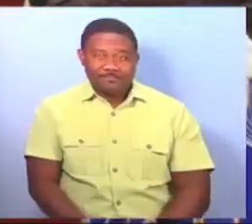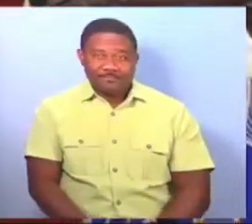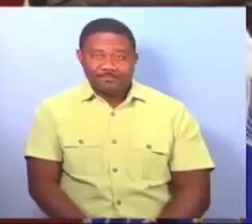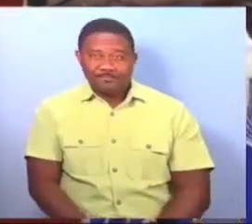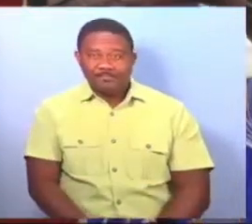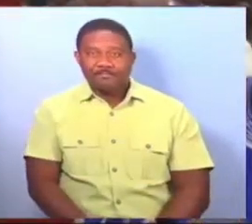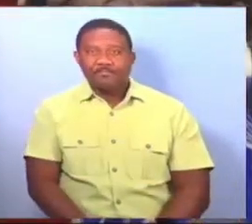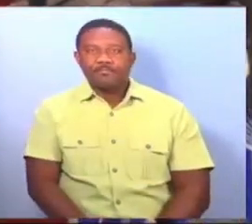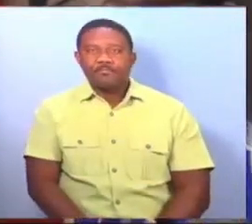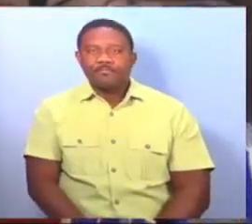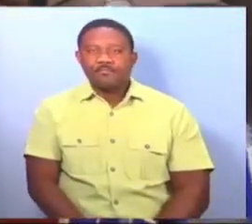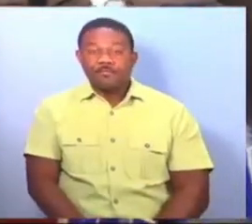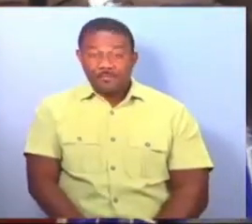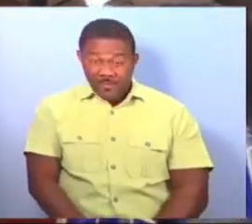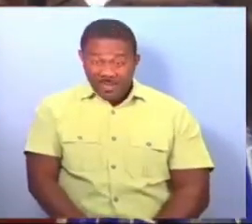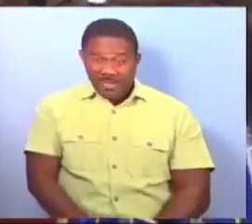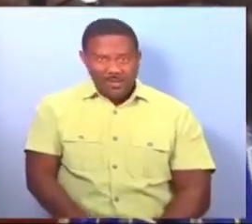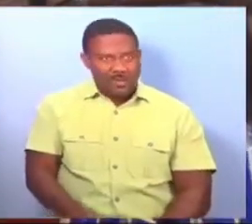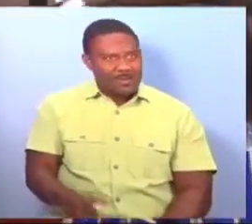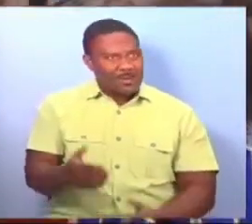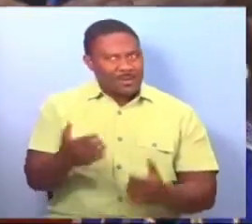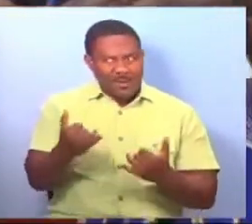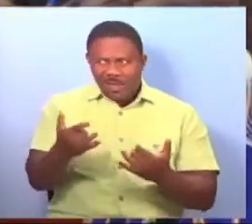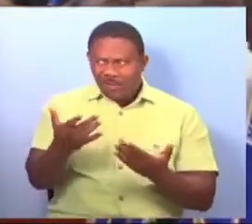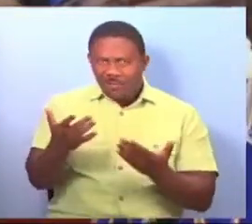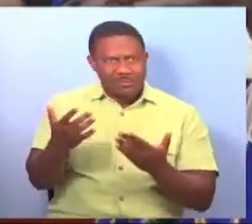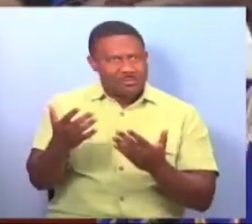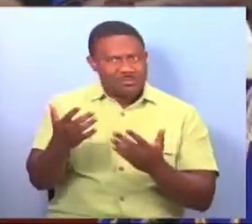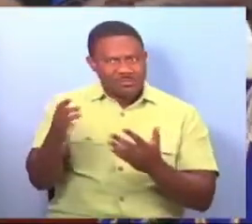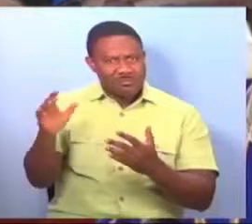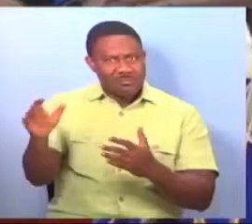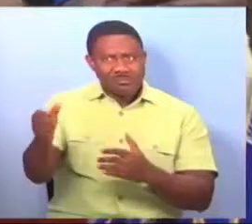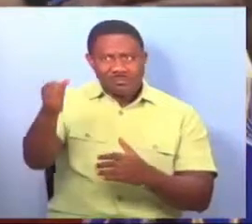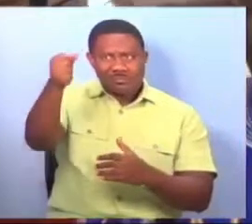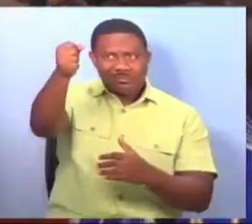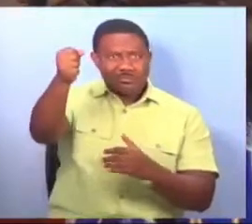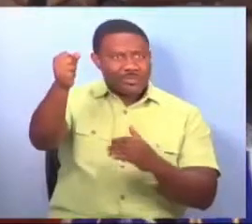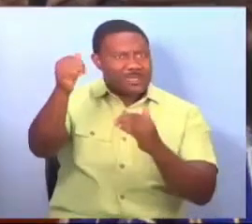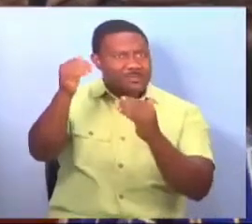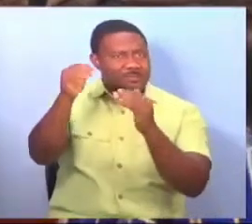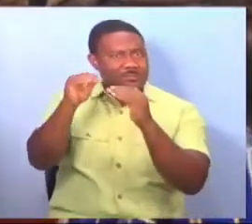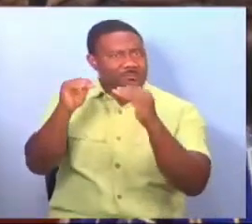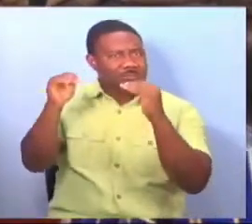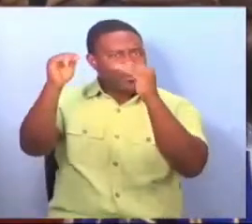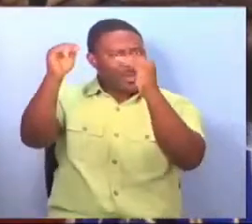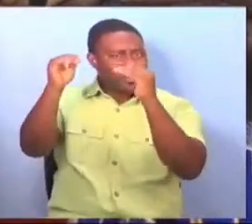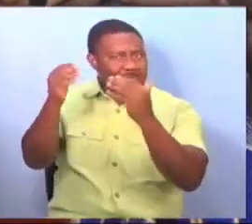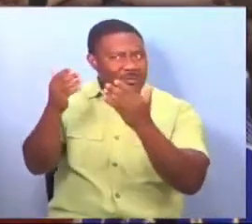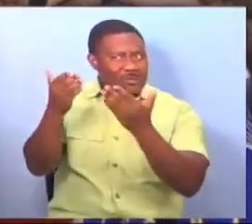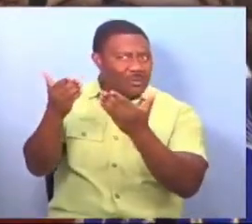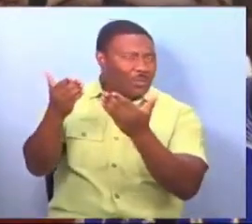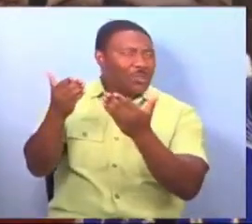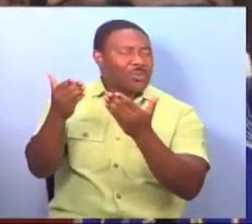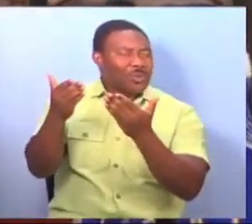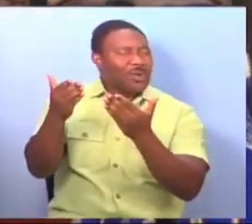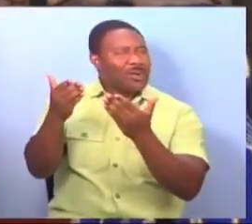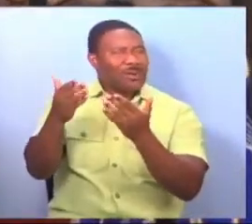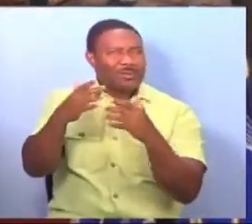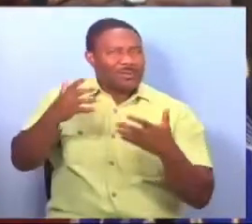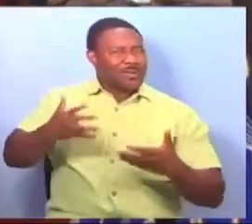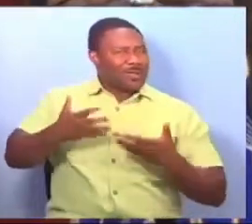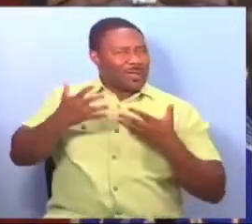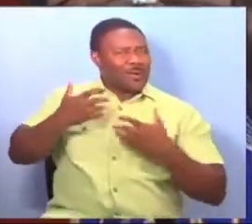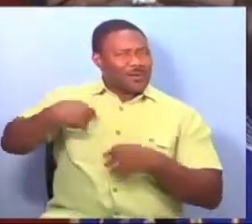And this appointment comes to encourage all of us here to bring